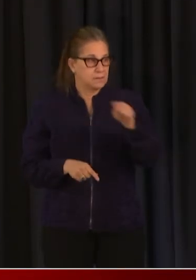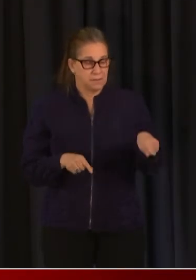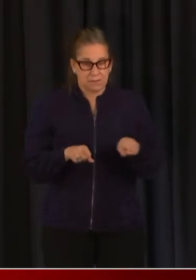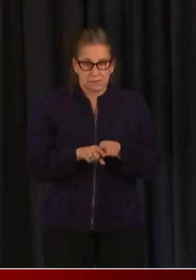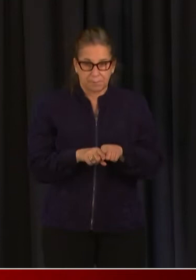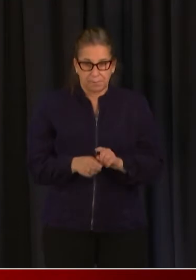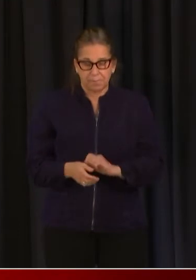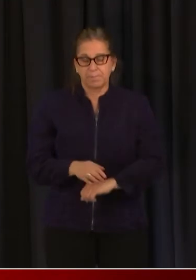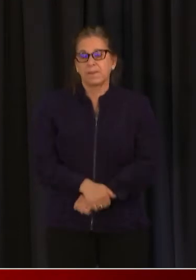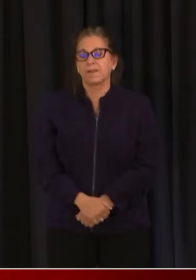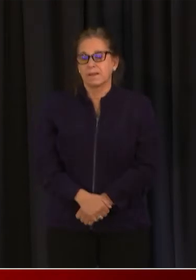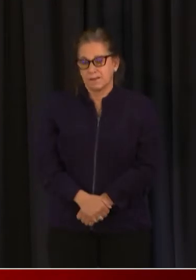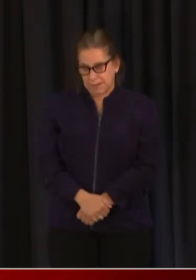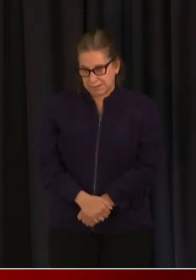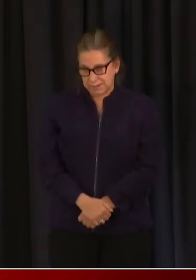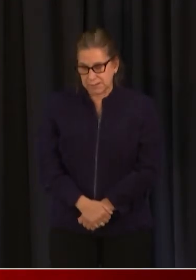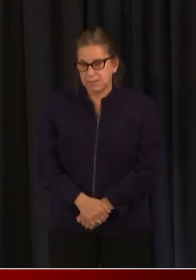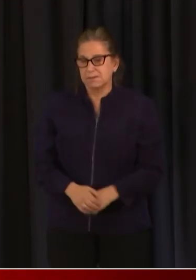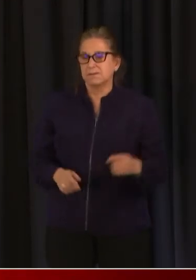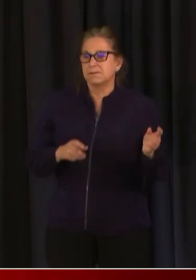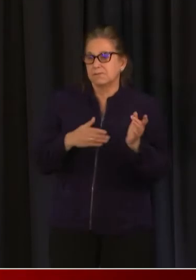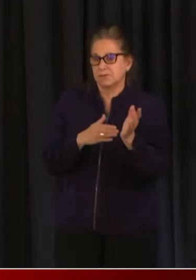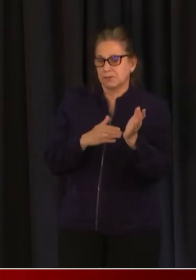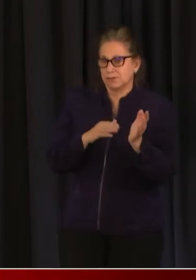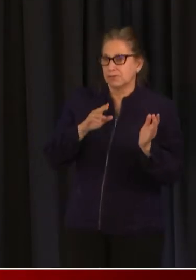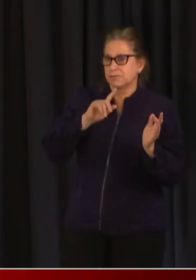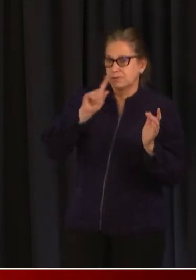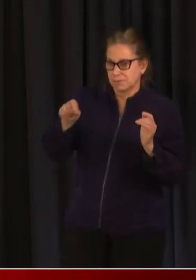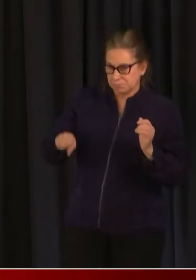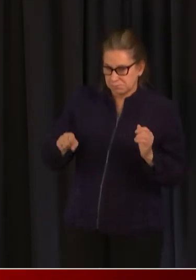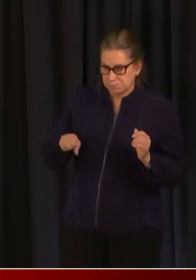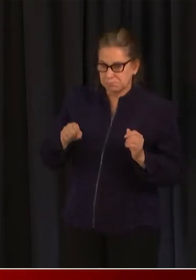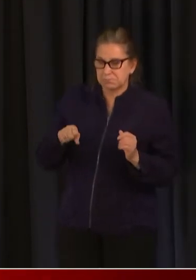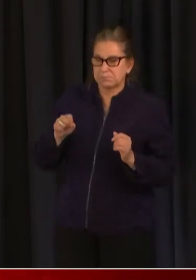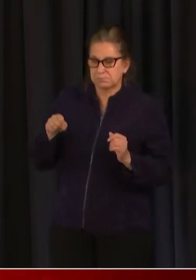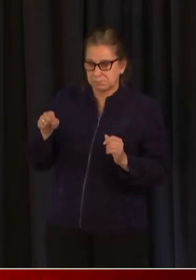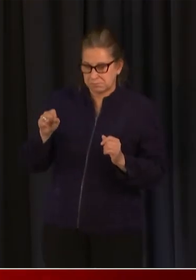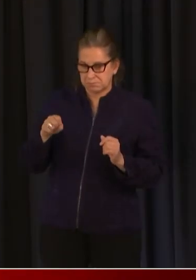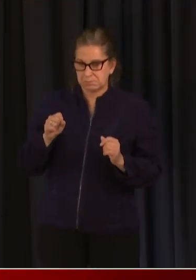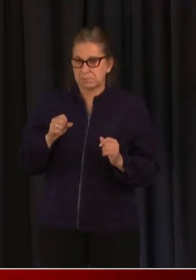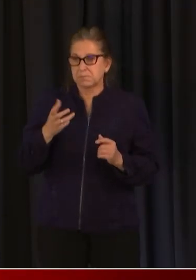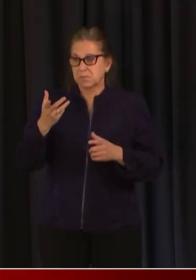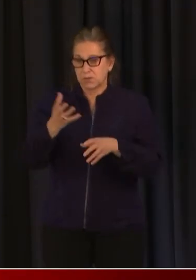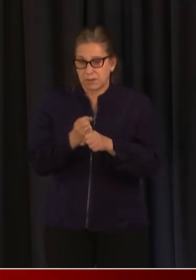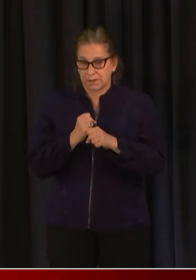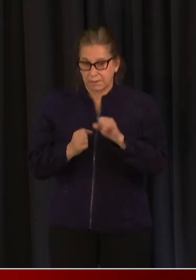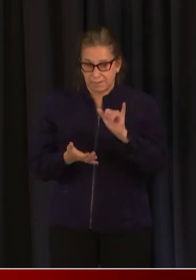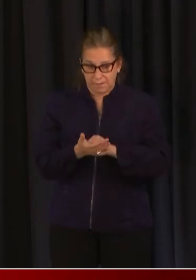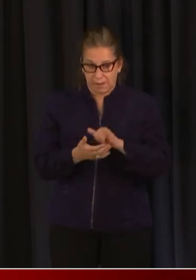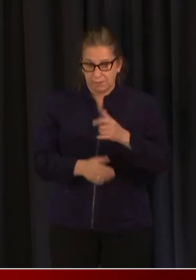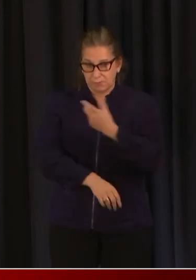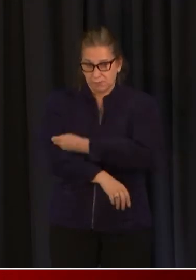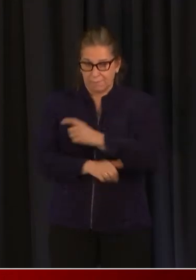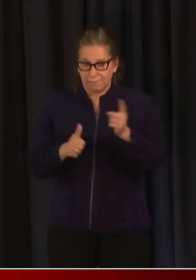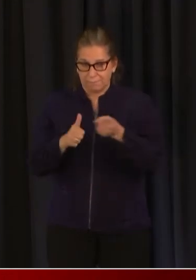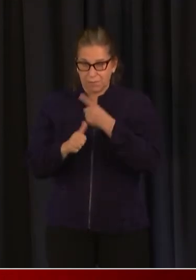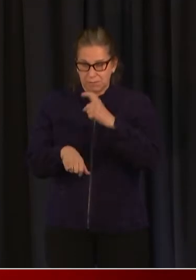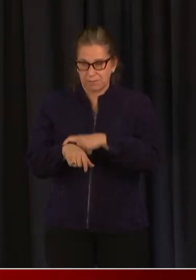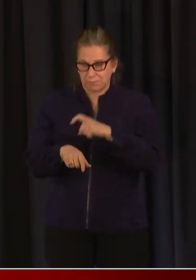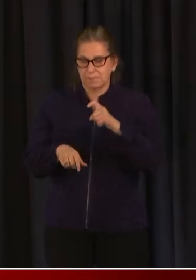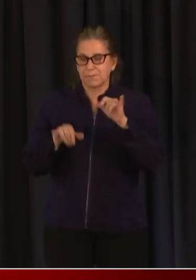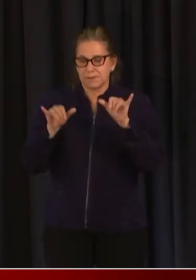of locations, yes, because they can be guaranteed that they have the type of vaccine that you're receiving on the first time, on the second